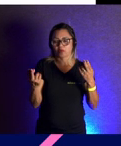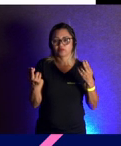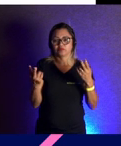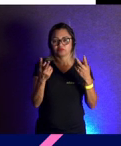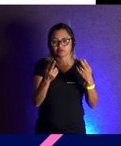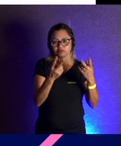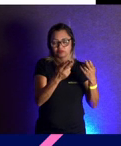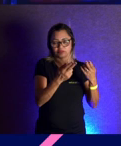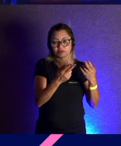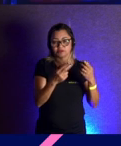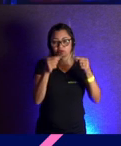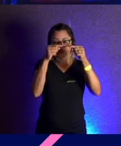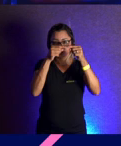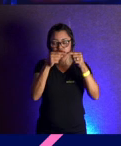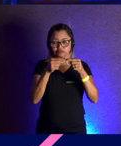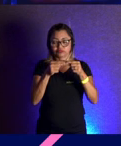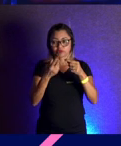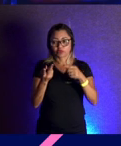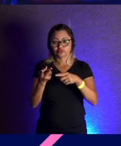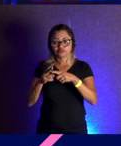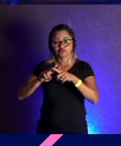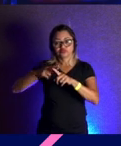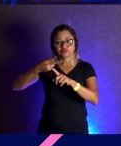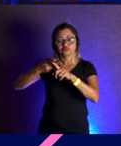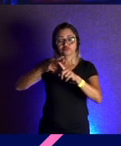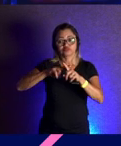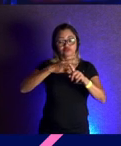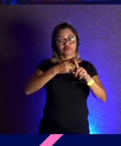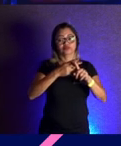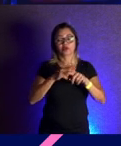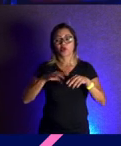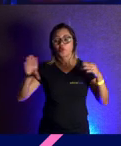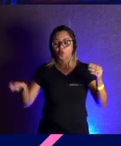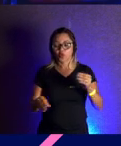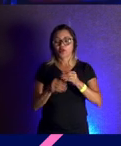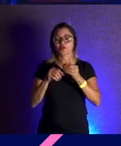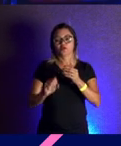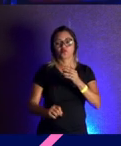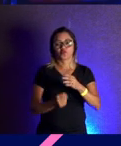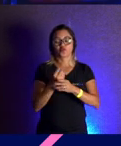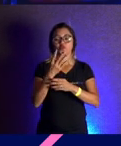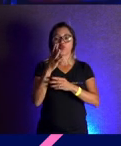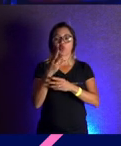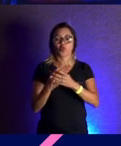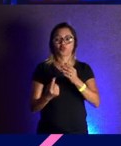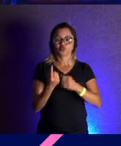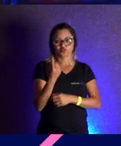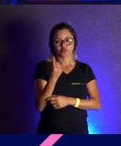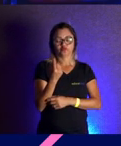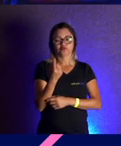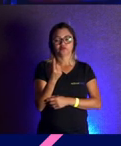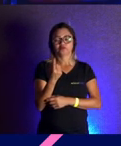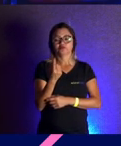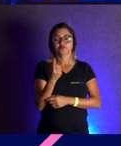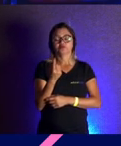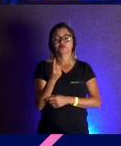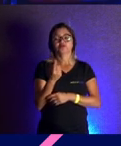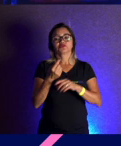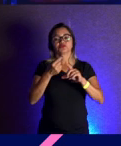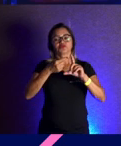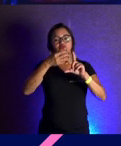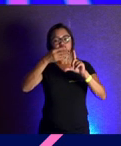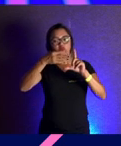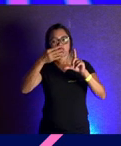across the data sets. And that allows us to have a better idea of what we know the intersections between the data